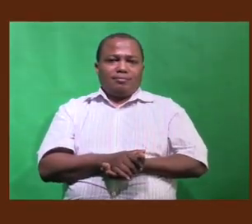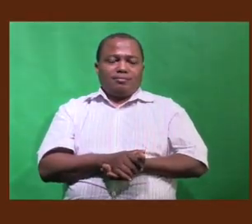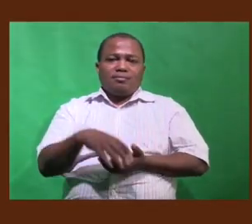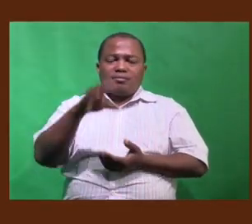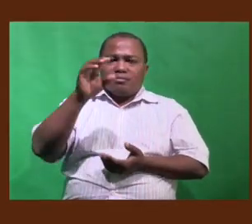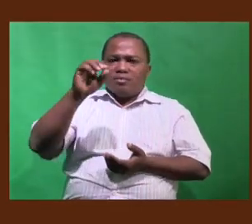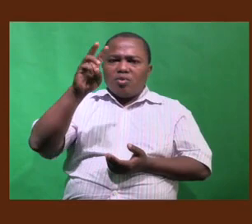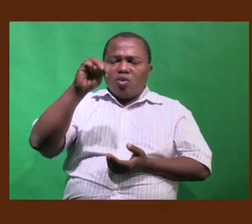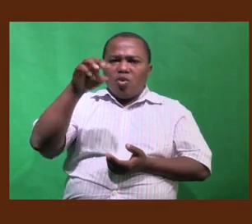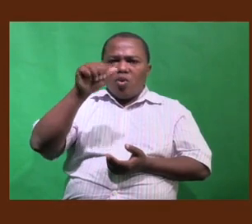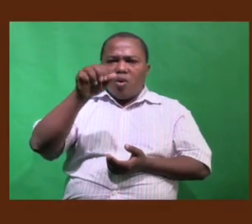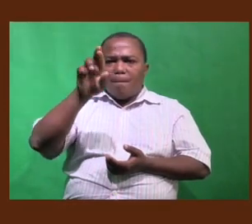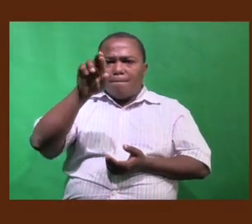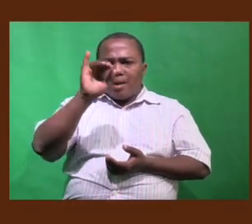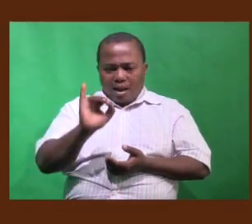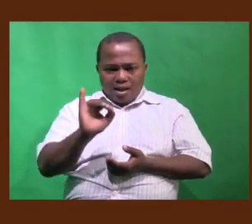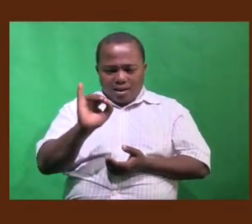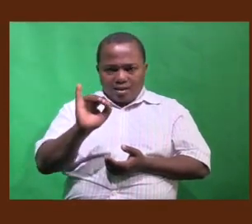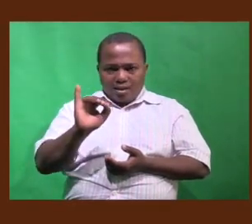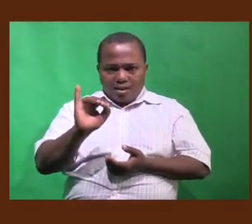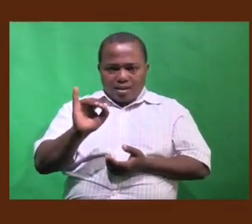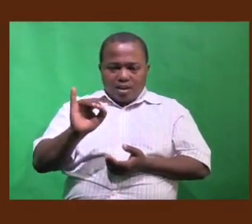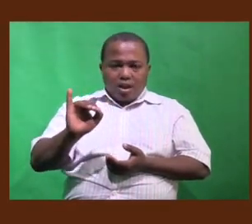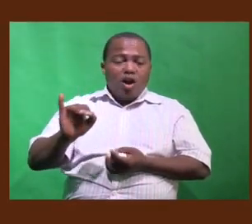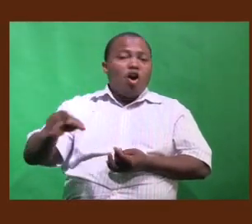Omari owed John.